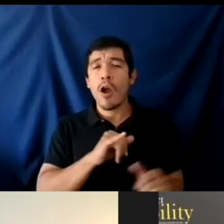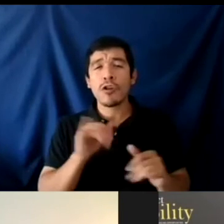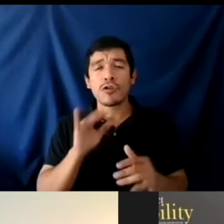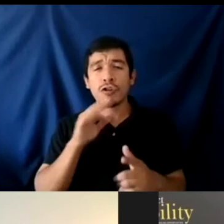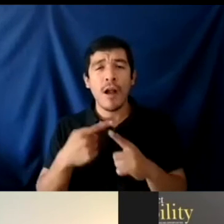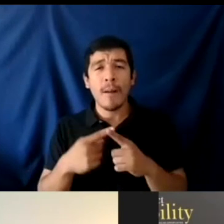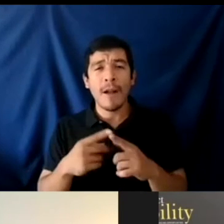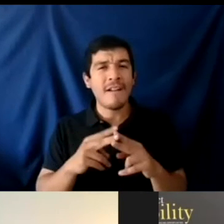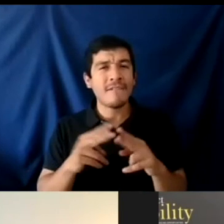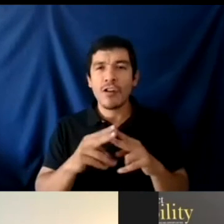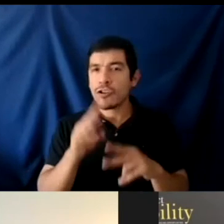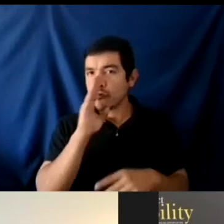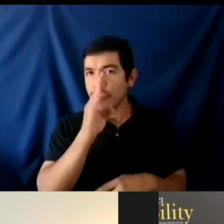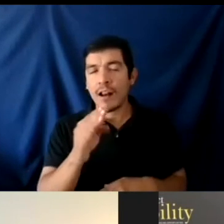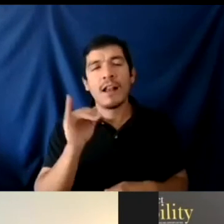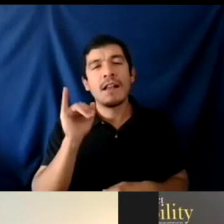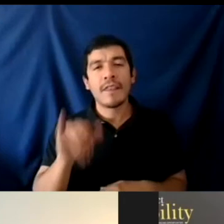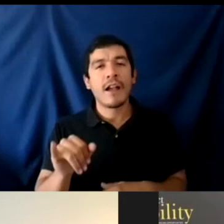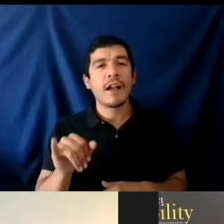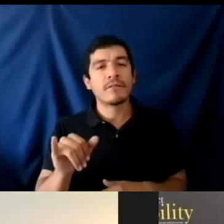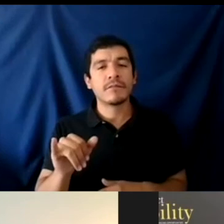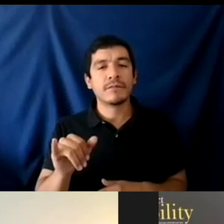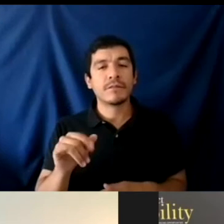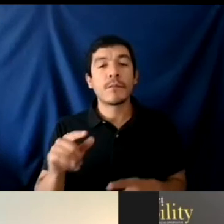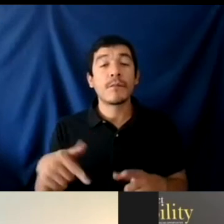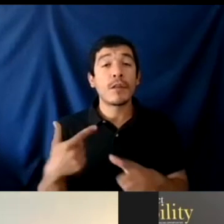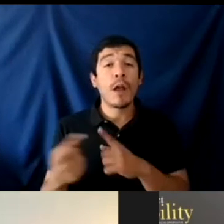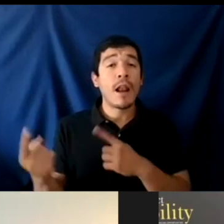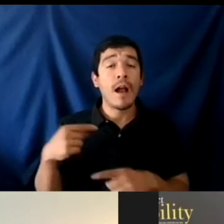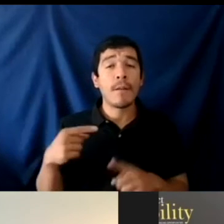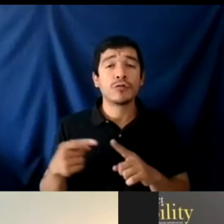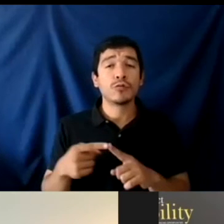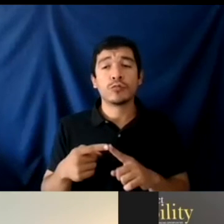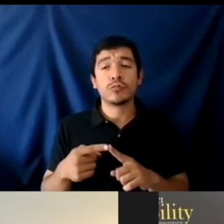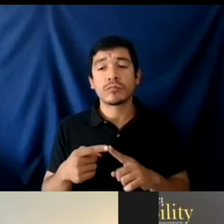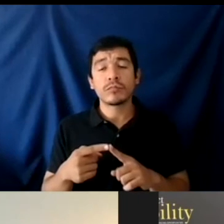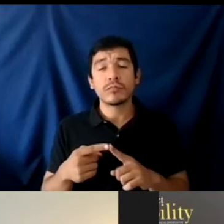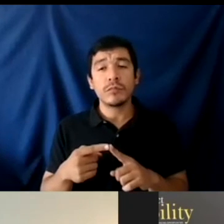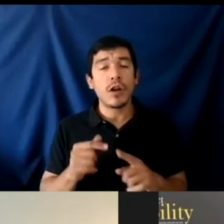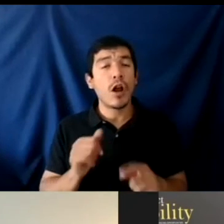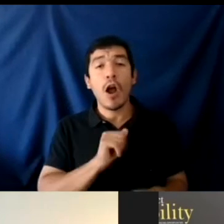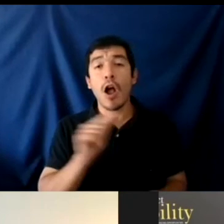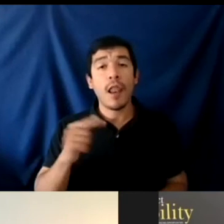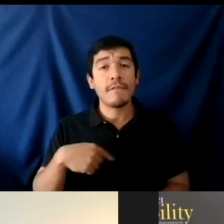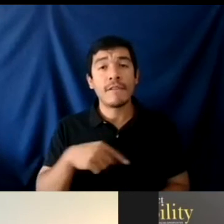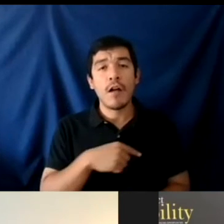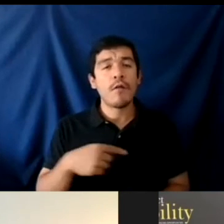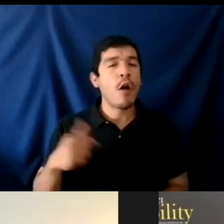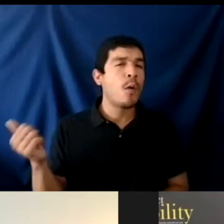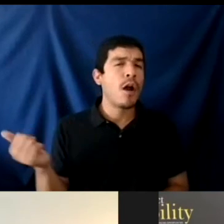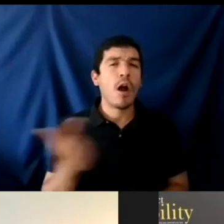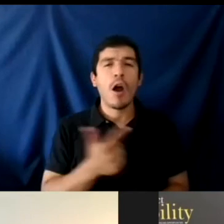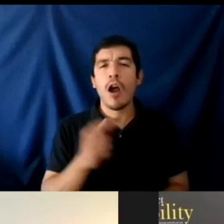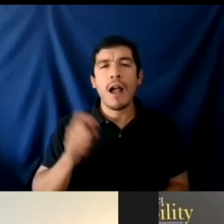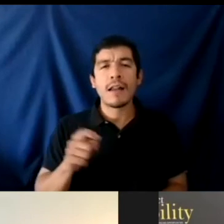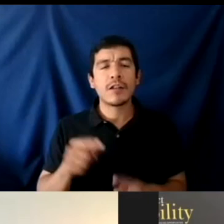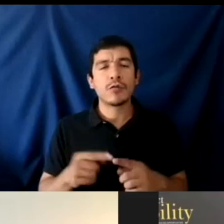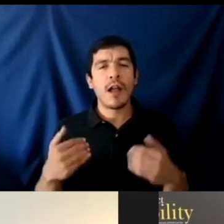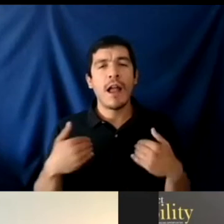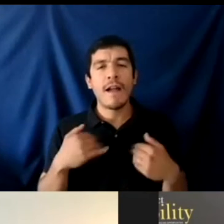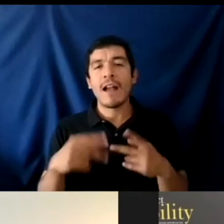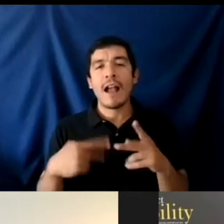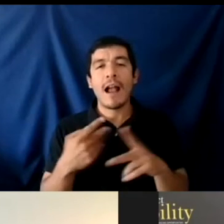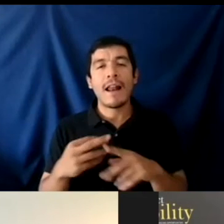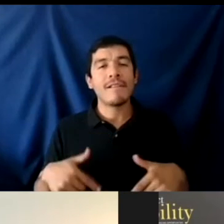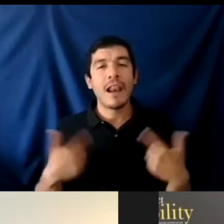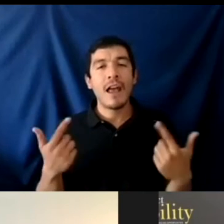about very directly is that when it comes to all of us, we all need to have the kind of